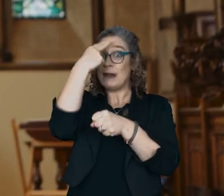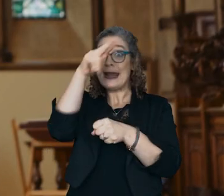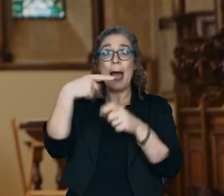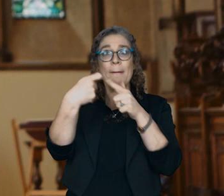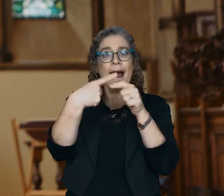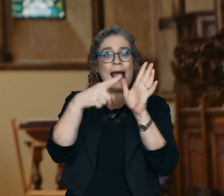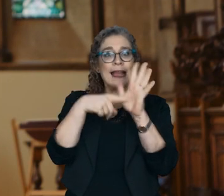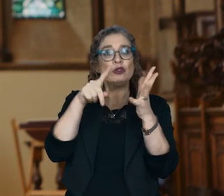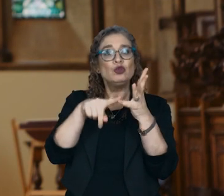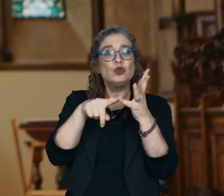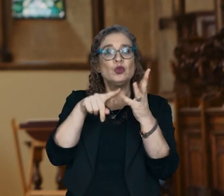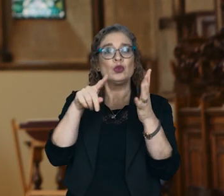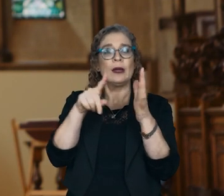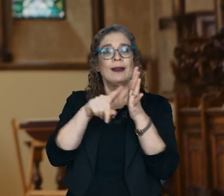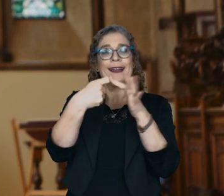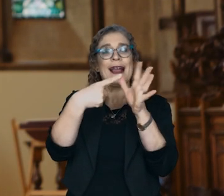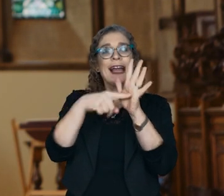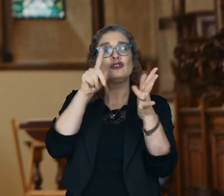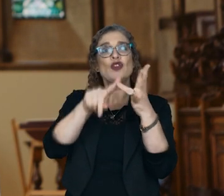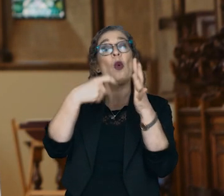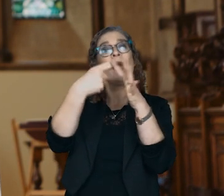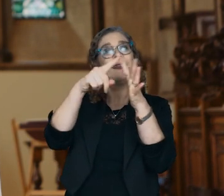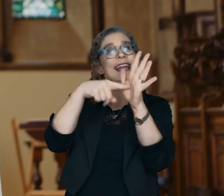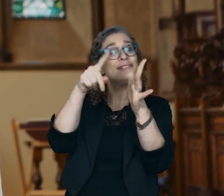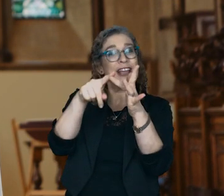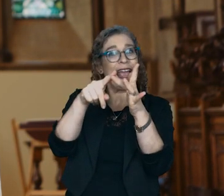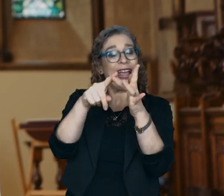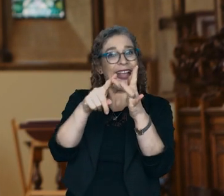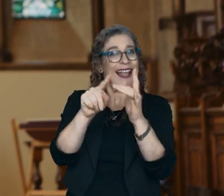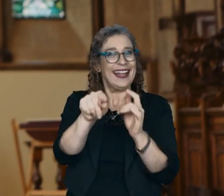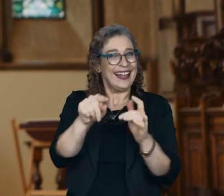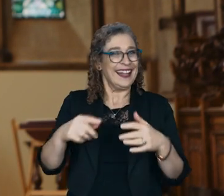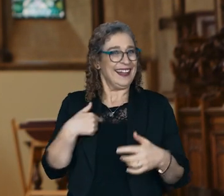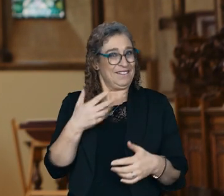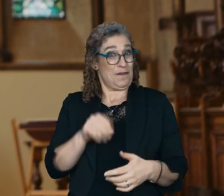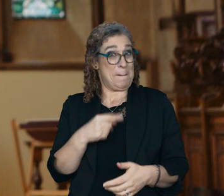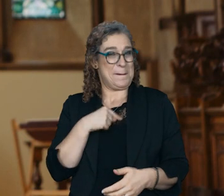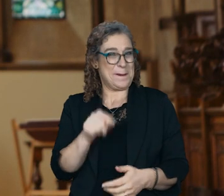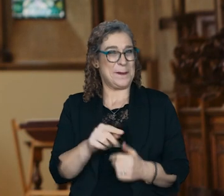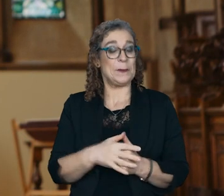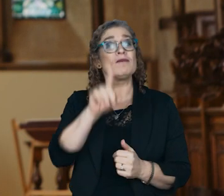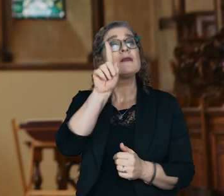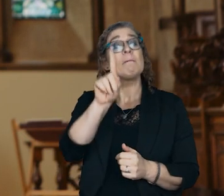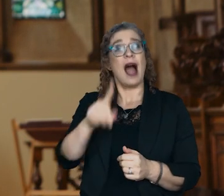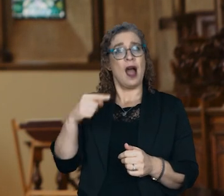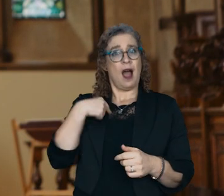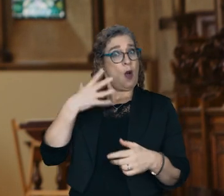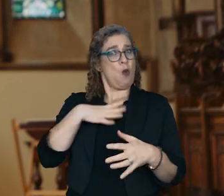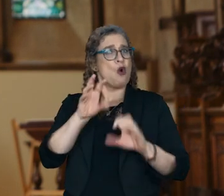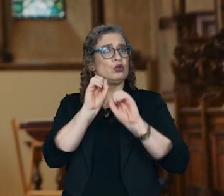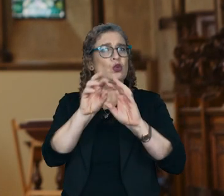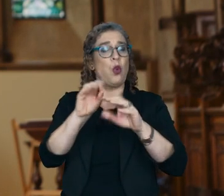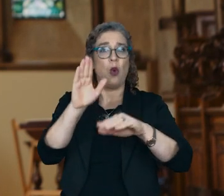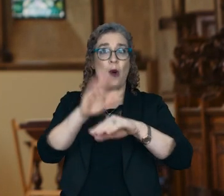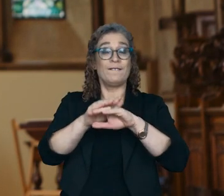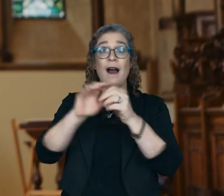service today will tell us about friendships that cross continents and how communities in different parts